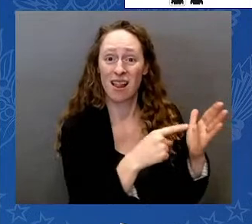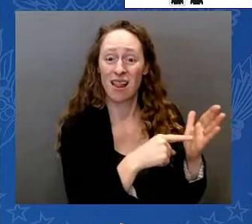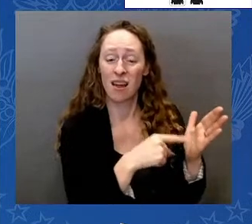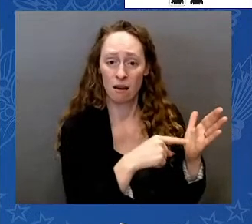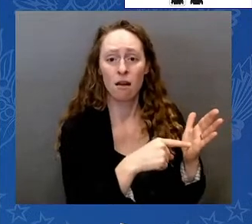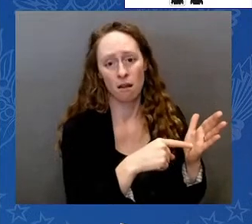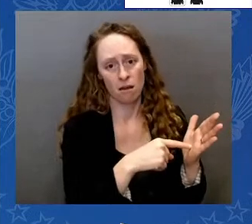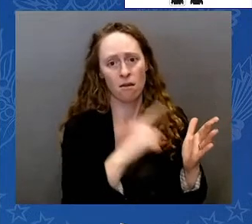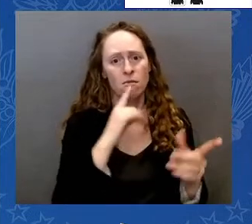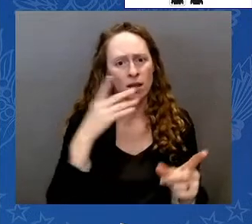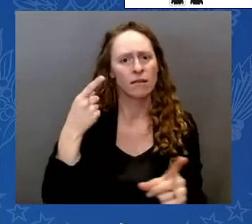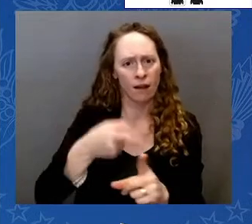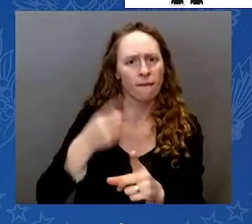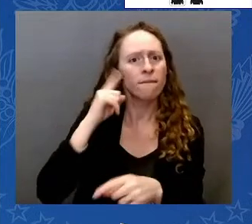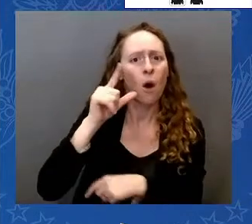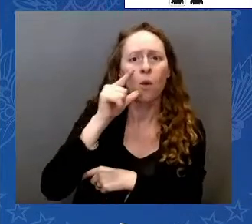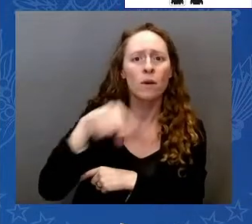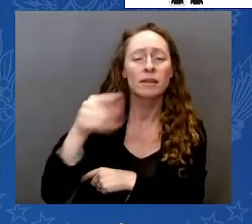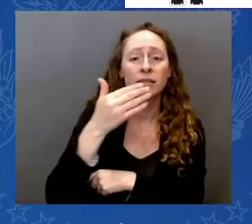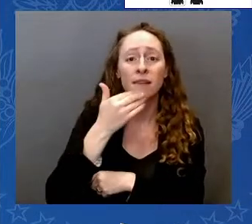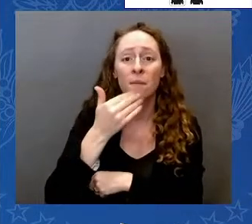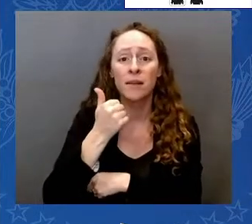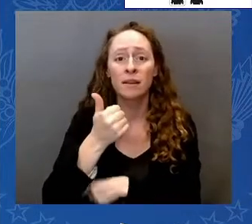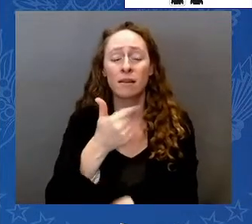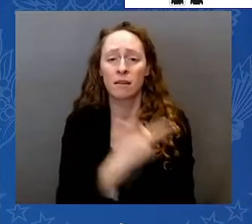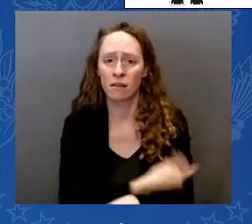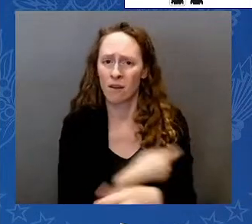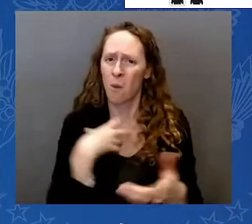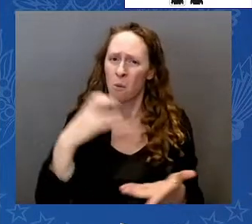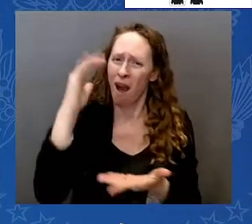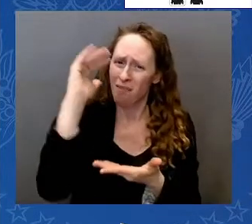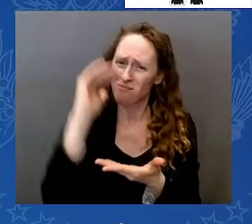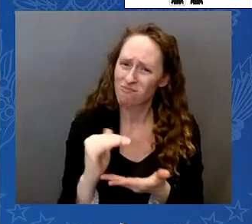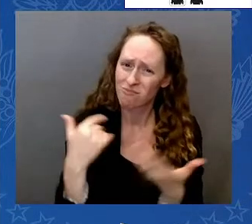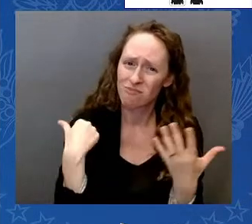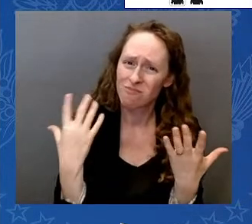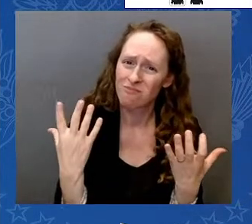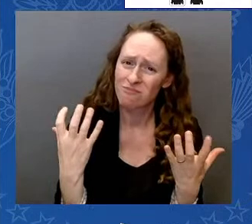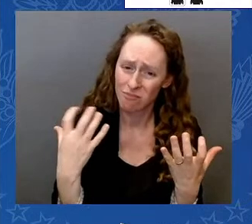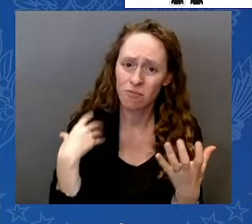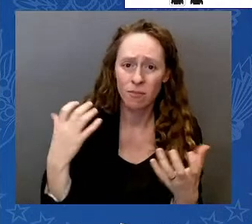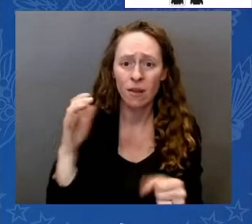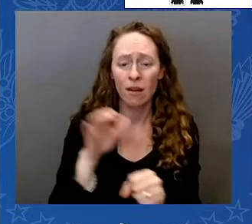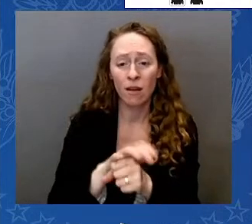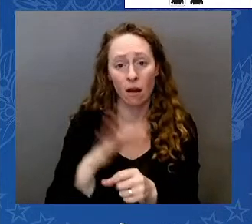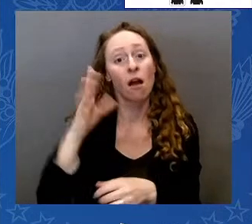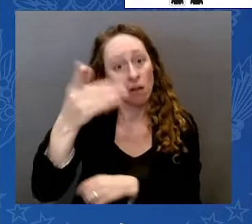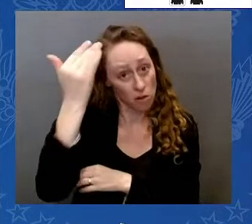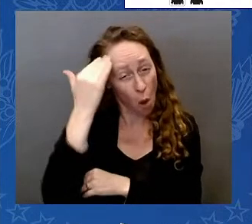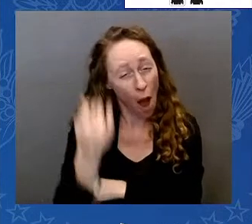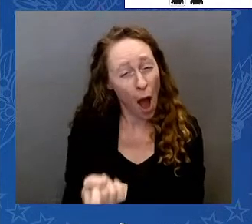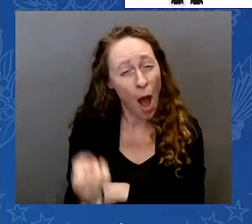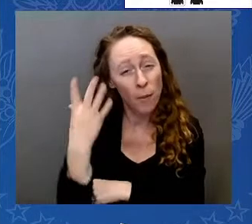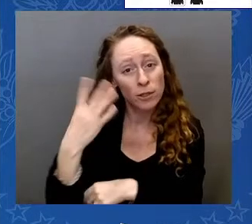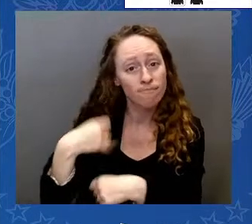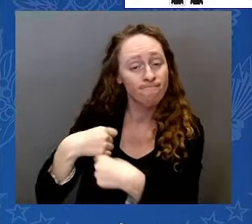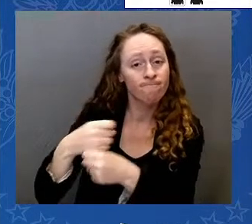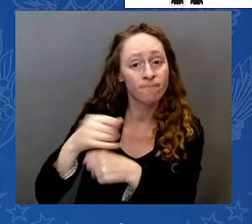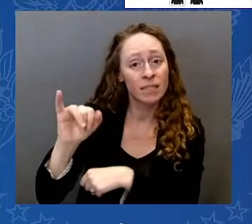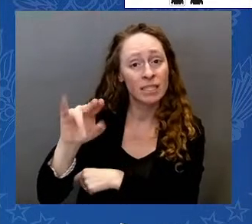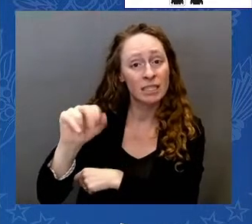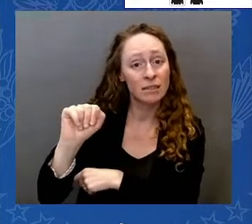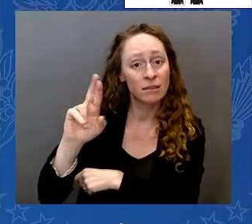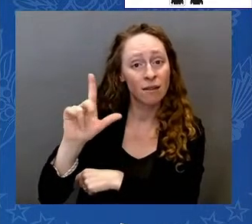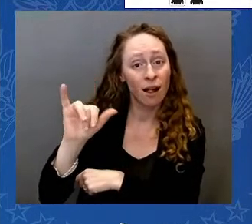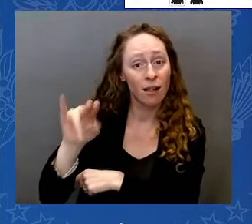alcoholism. It costs $10 to make it and to package it. 10. T-E-N, $10. And they're charging as